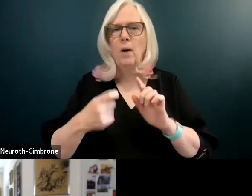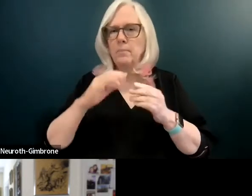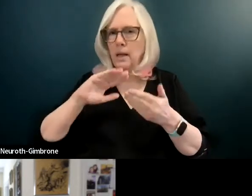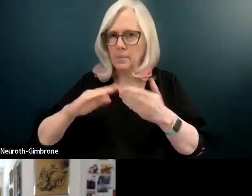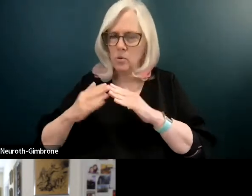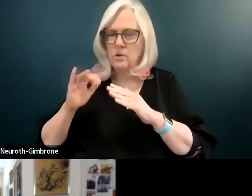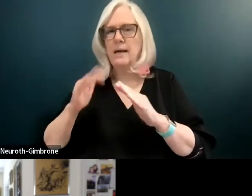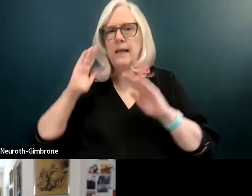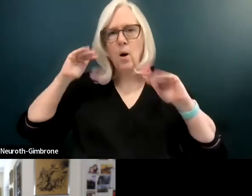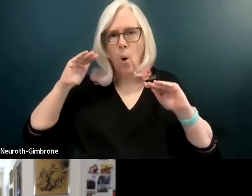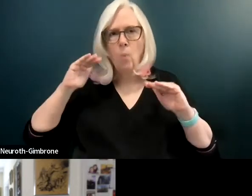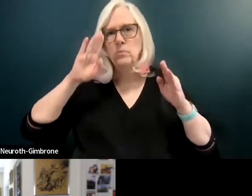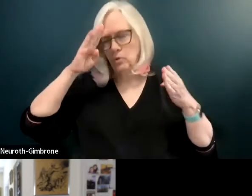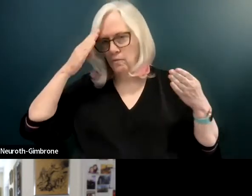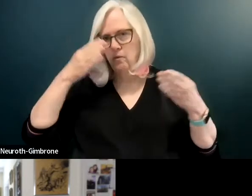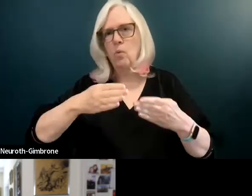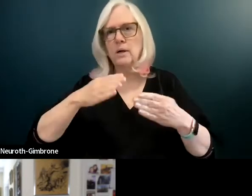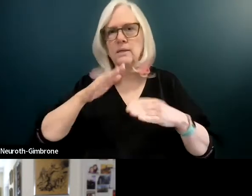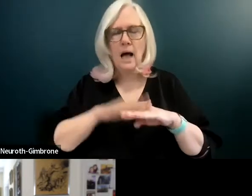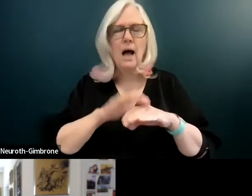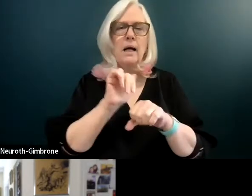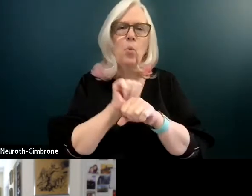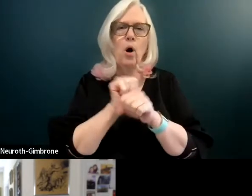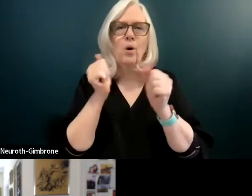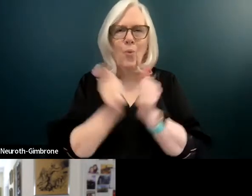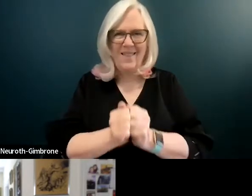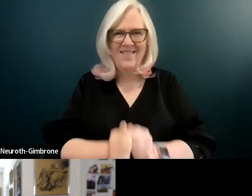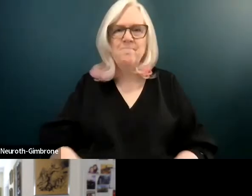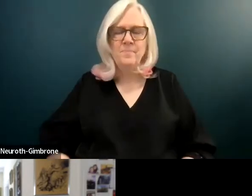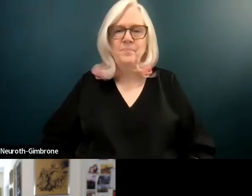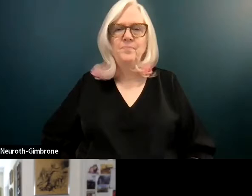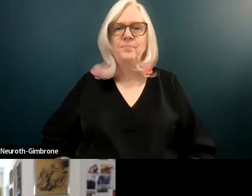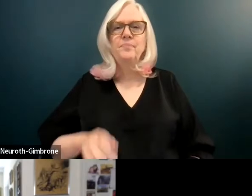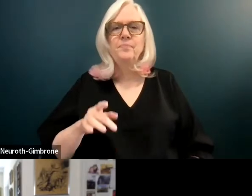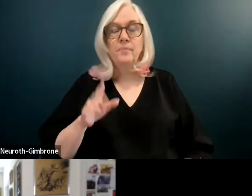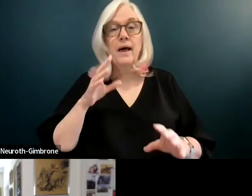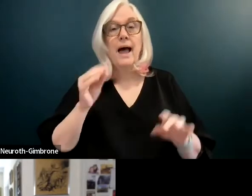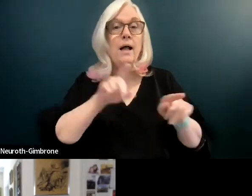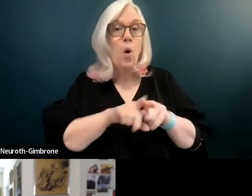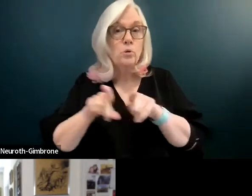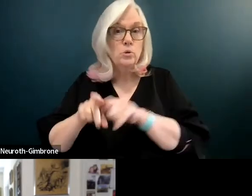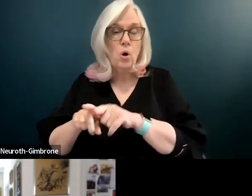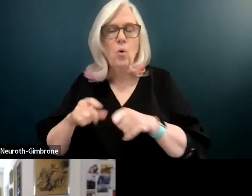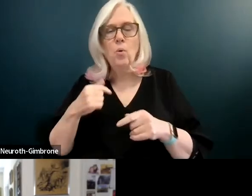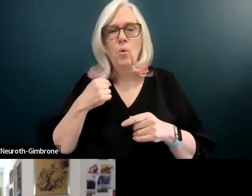to focus on and work with. I want to also say that